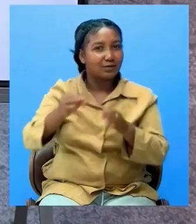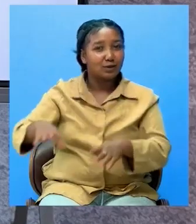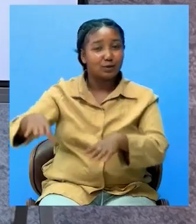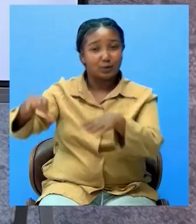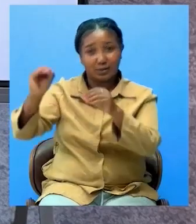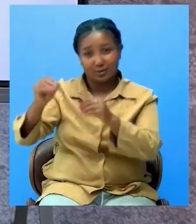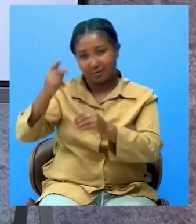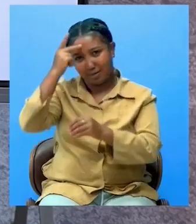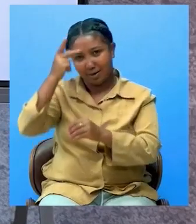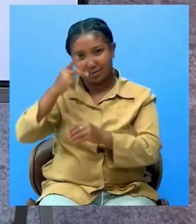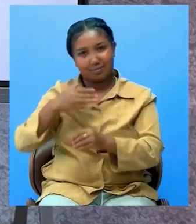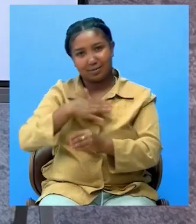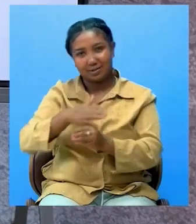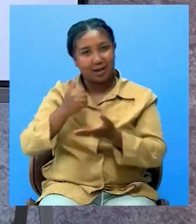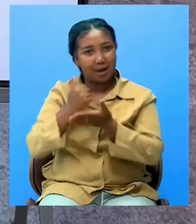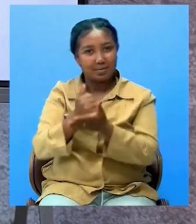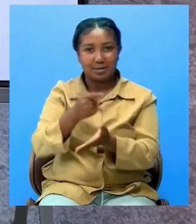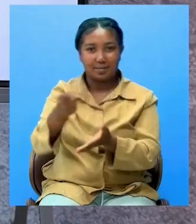parents, please help them.